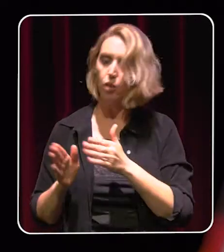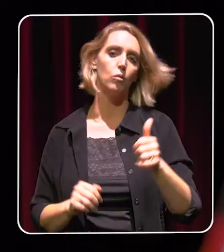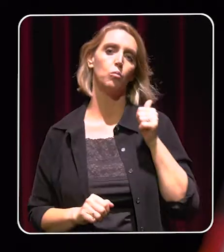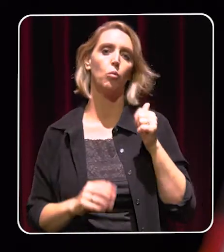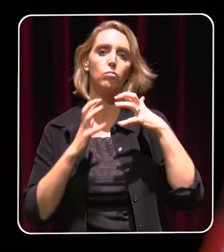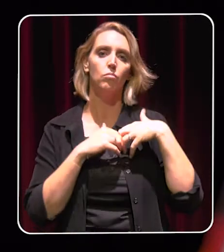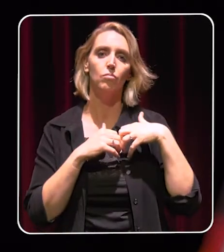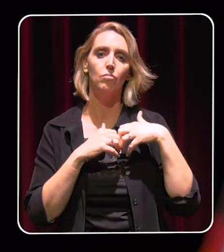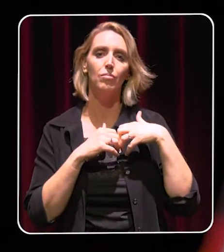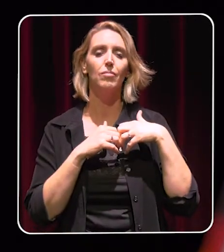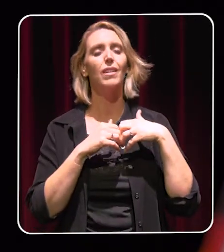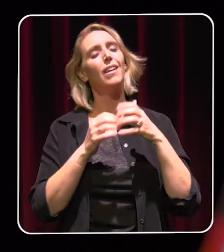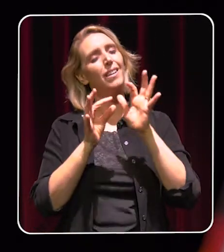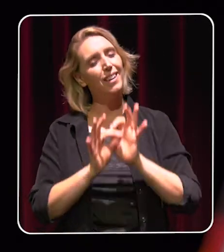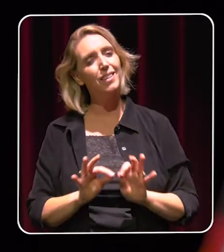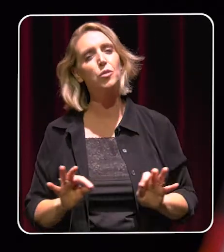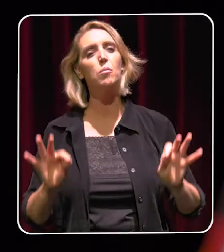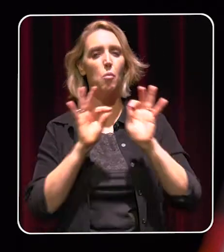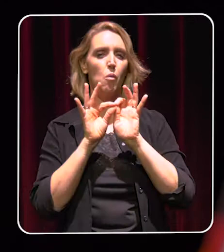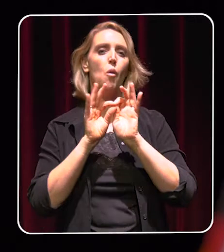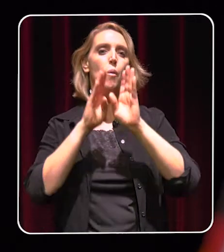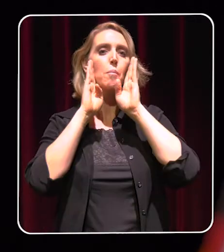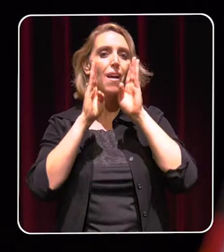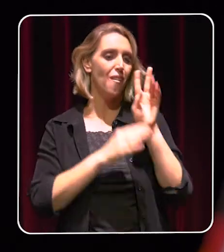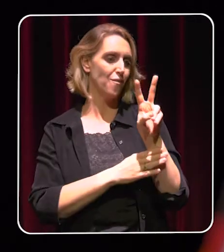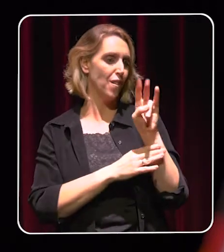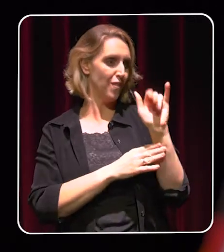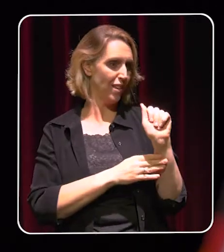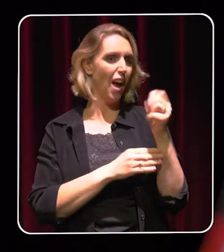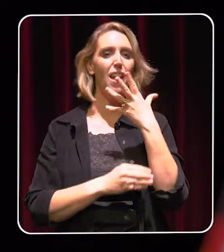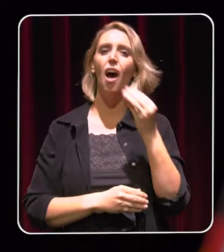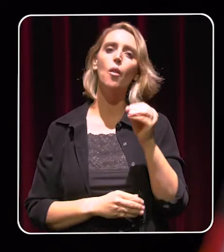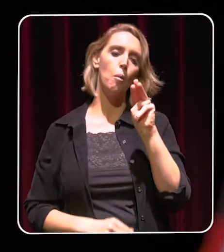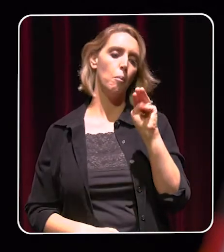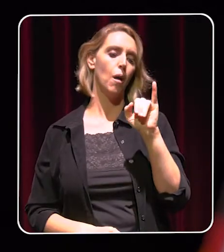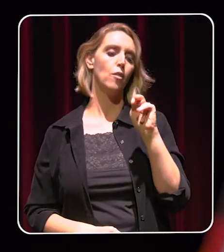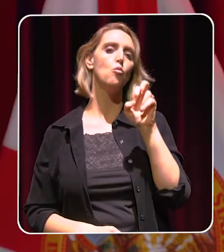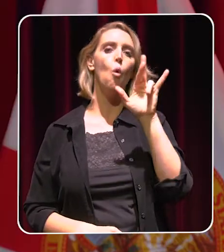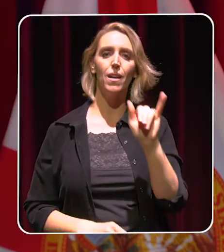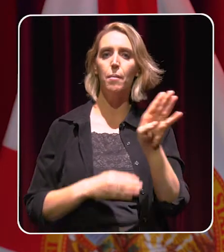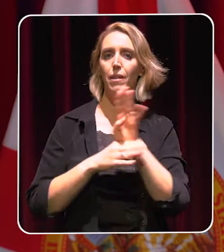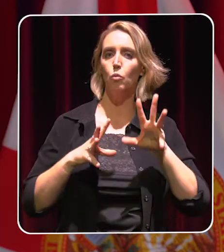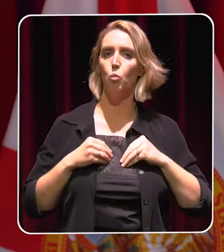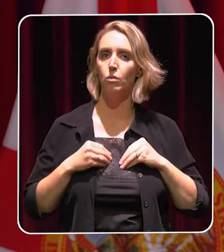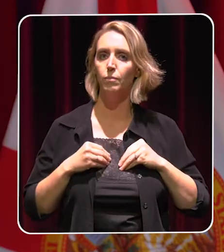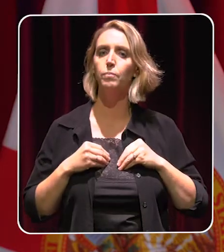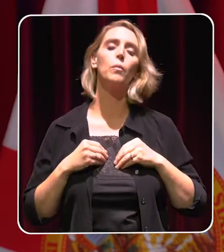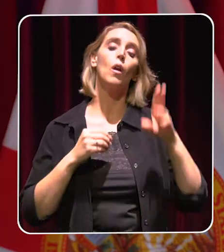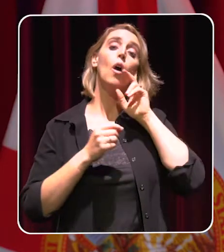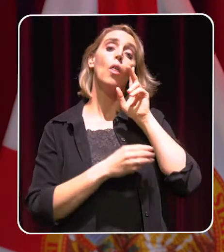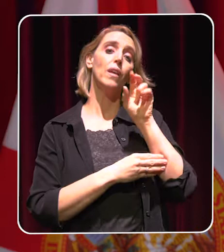deterred. It's especially important that we pay attention to Vivia and other minority business owners. A